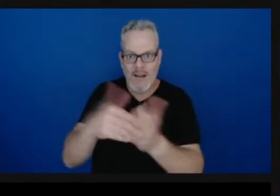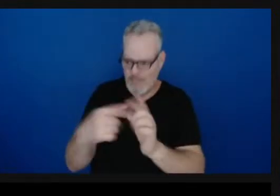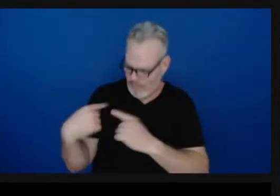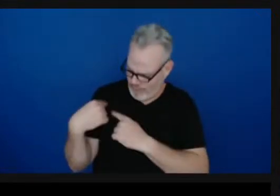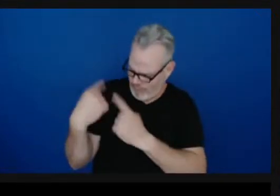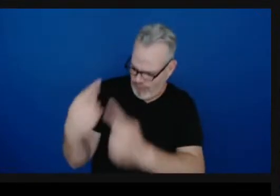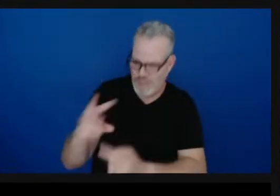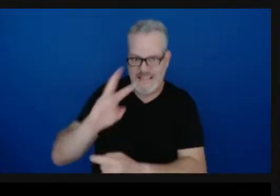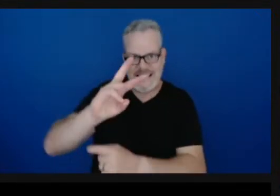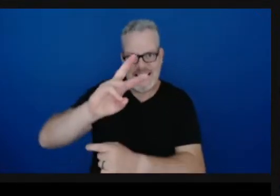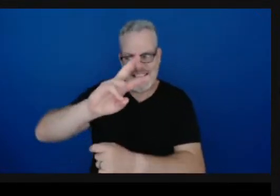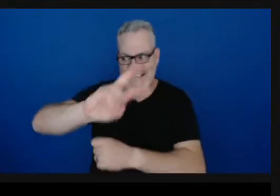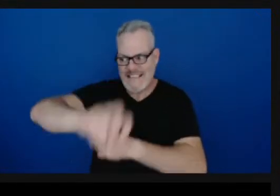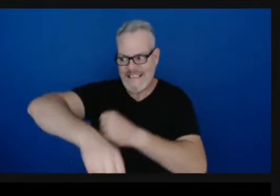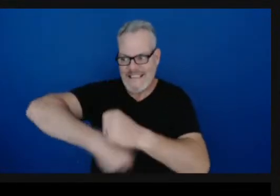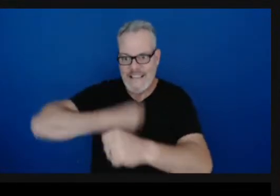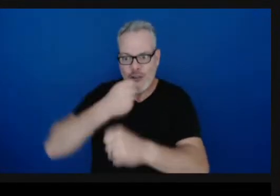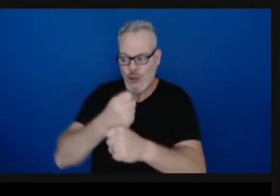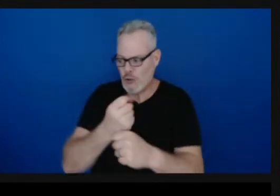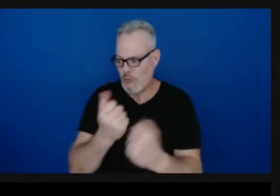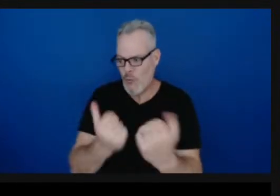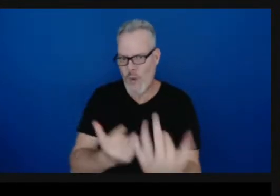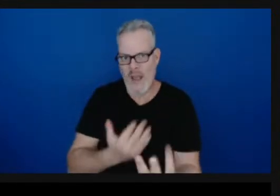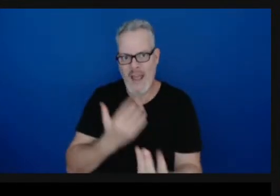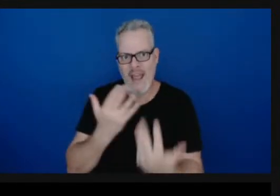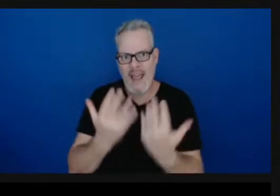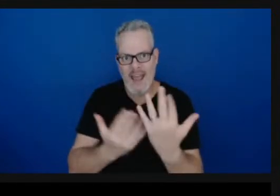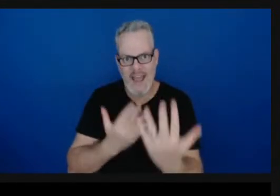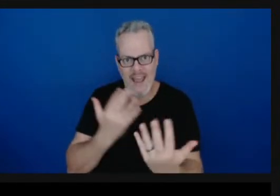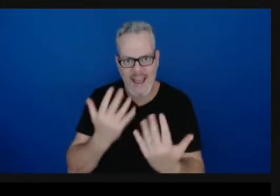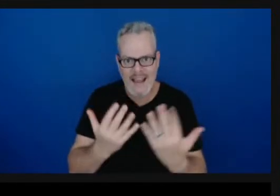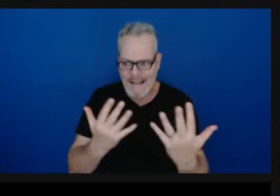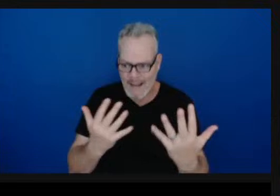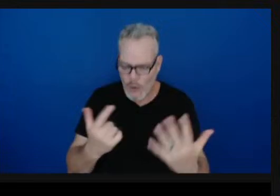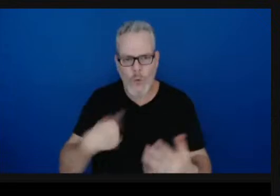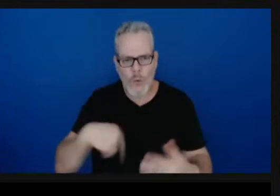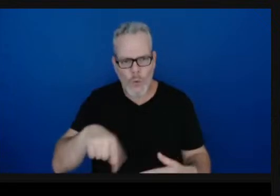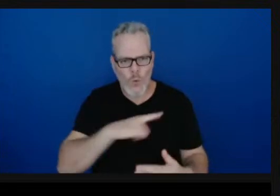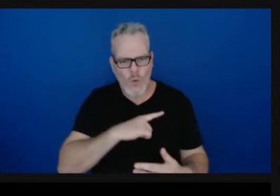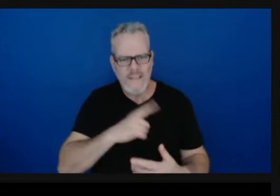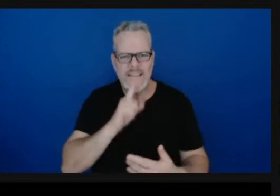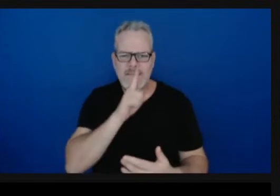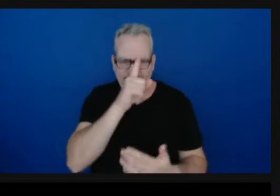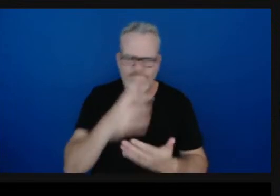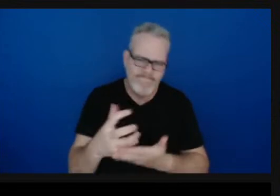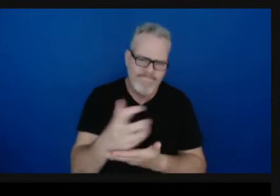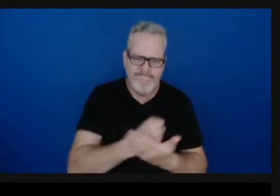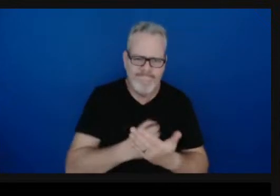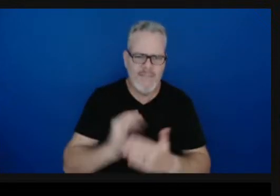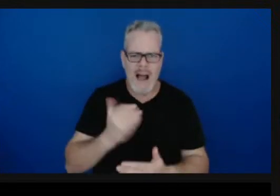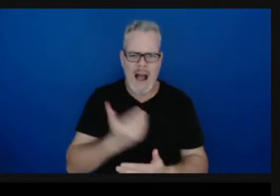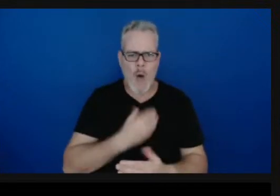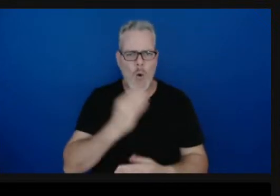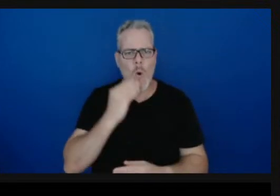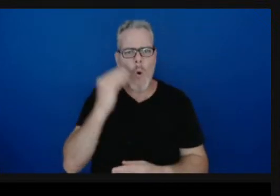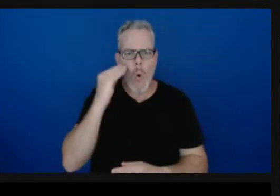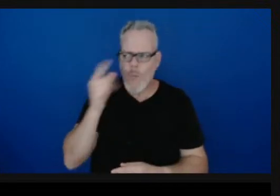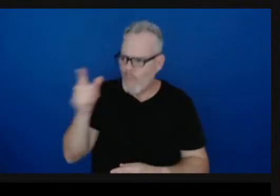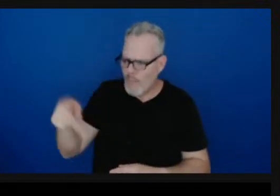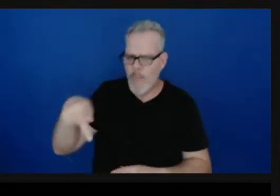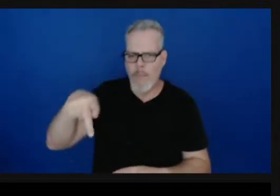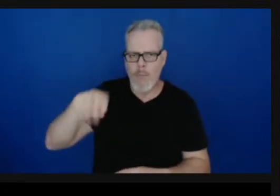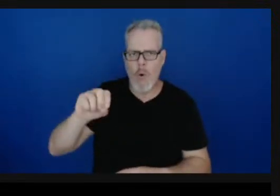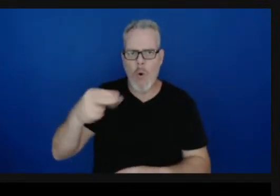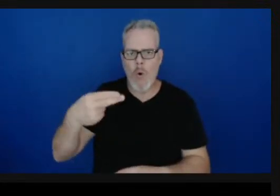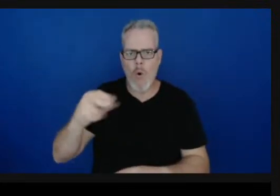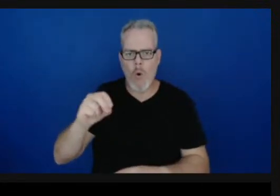and we deserve to go back to our puhiki and our home base down the road. This is a culmination of a